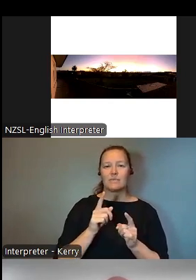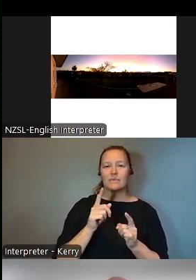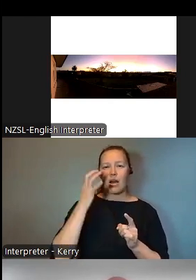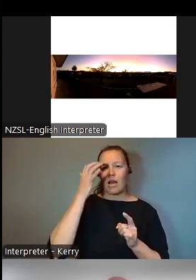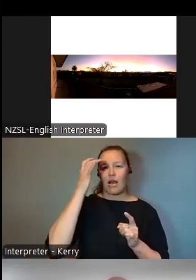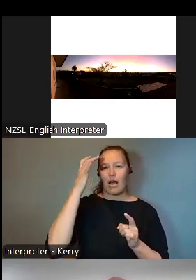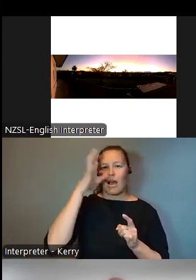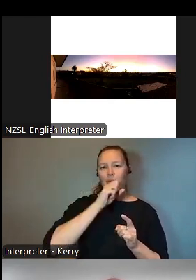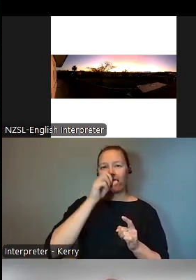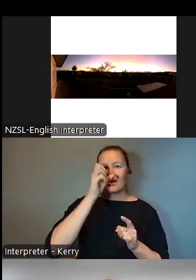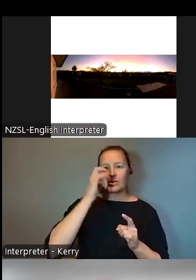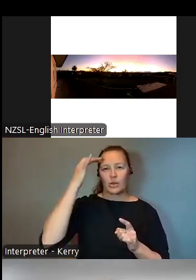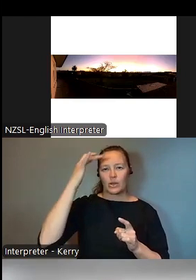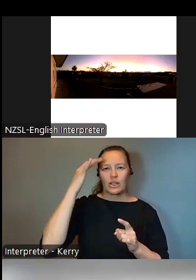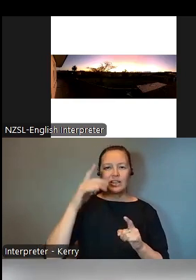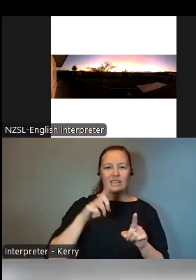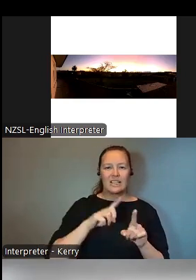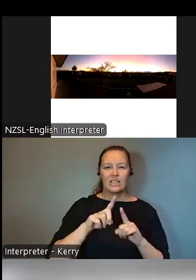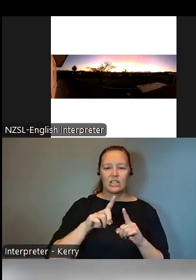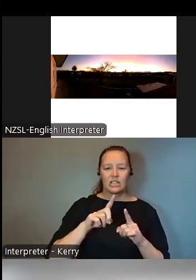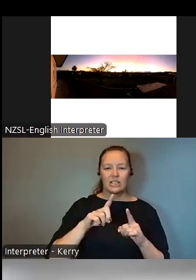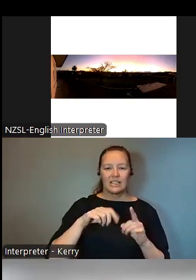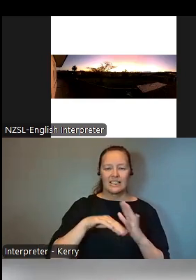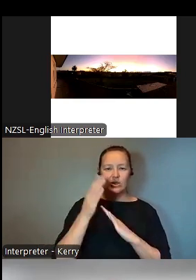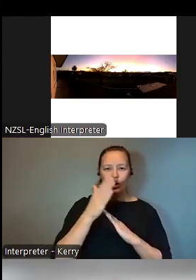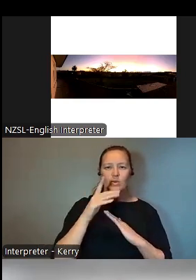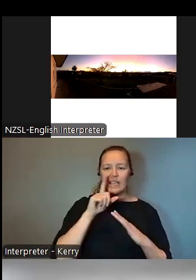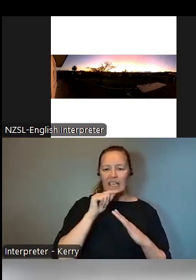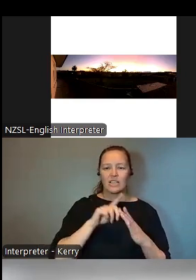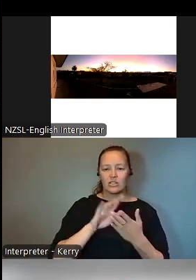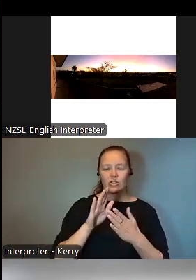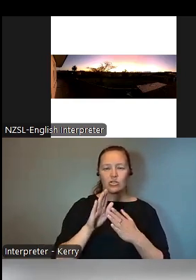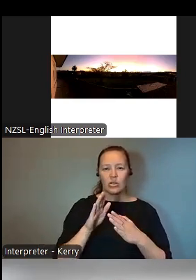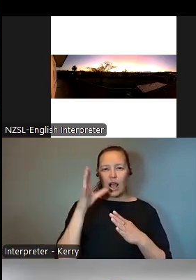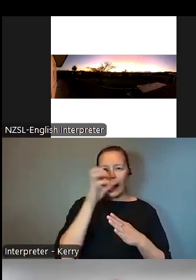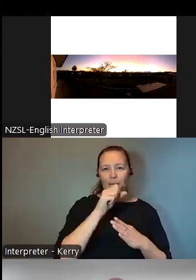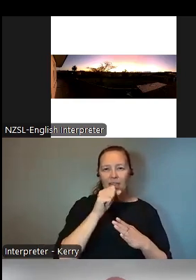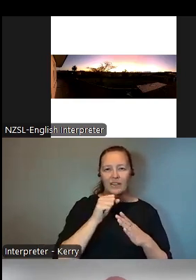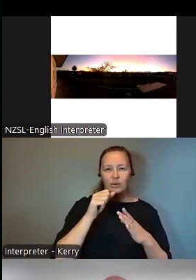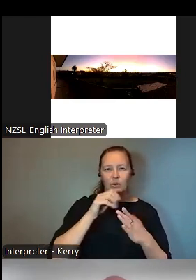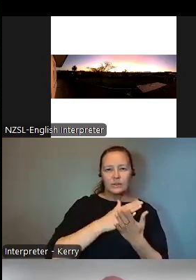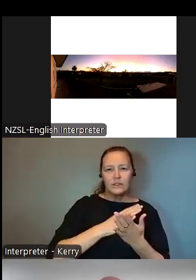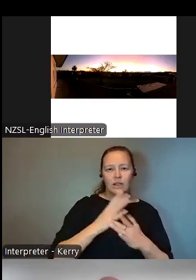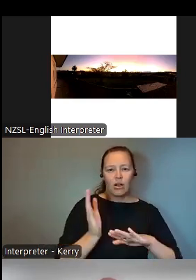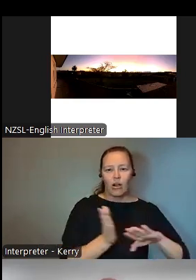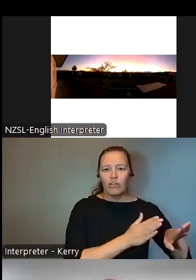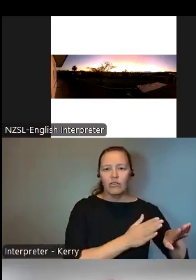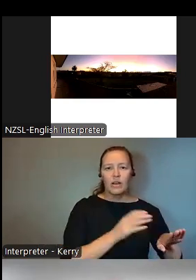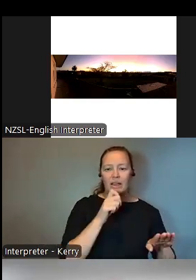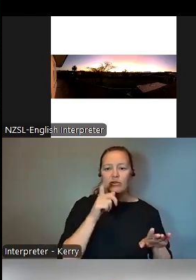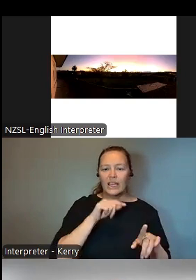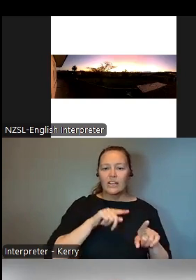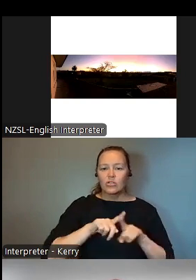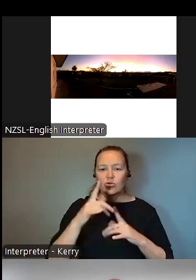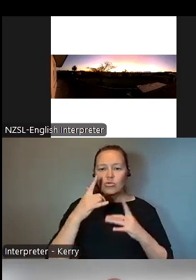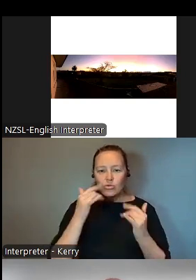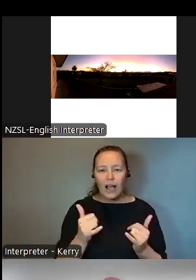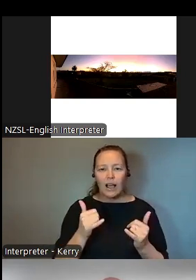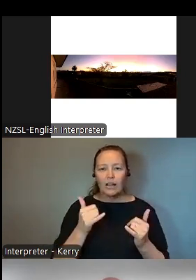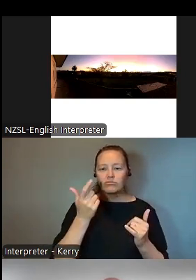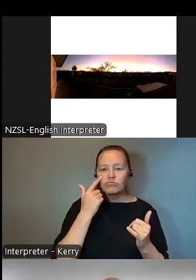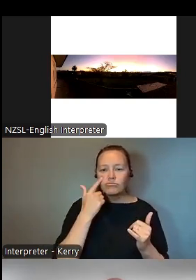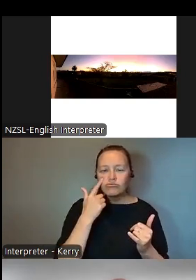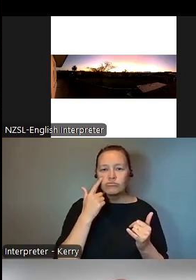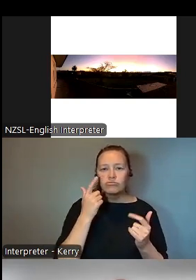in schools through prototyping, through trialing, through dipping toes in the water, through having maybe open